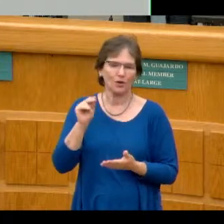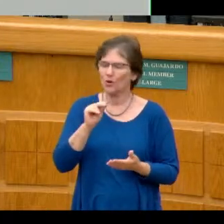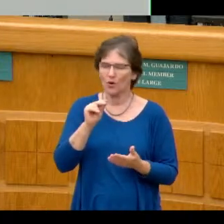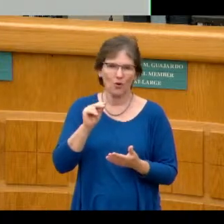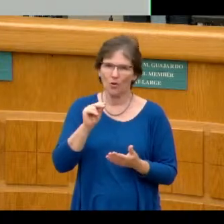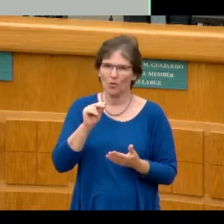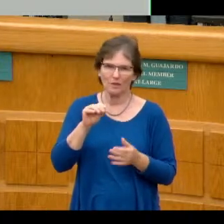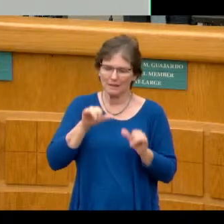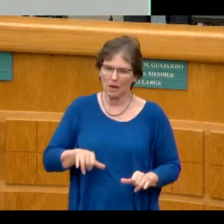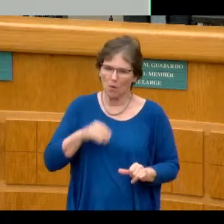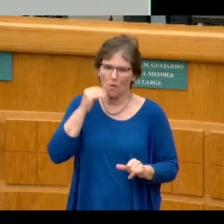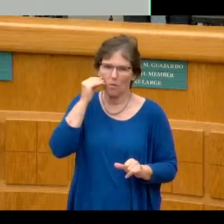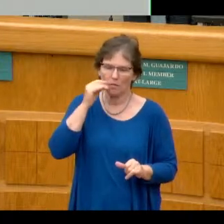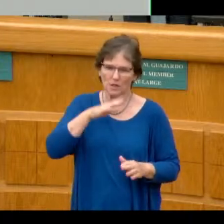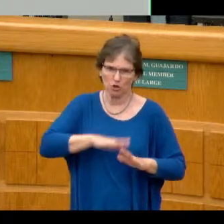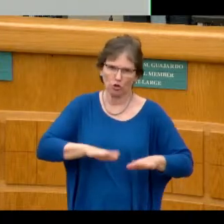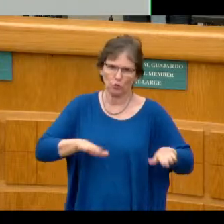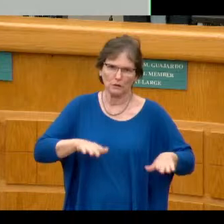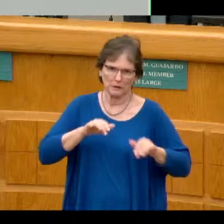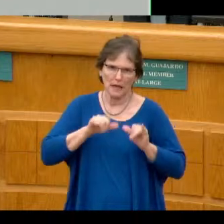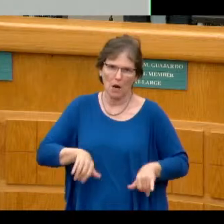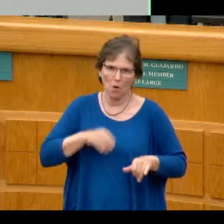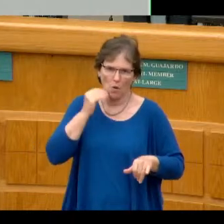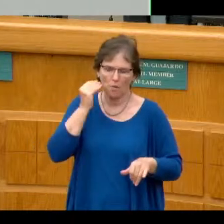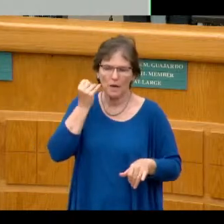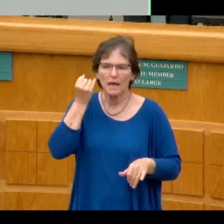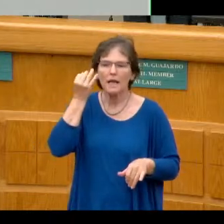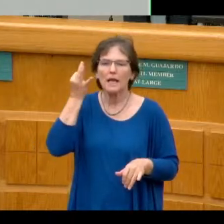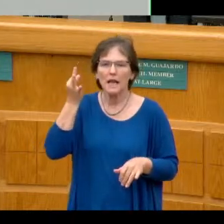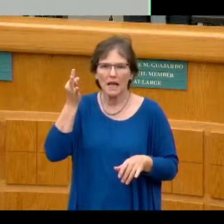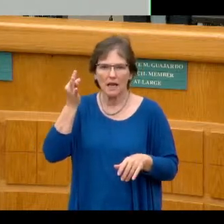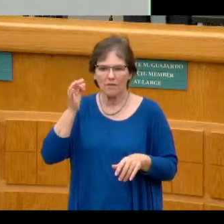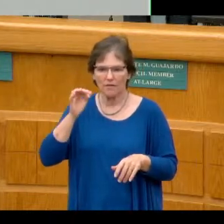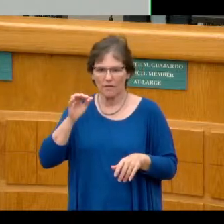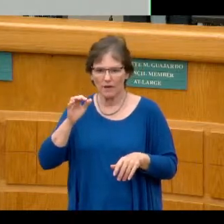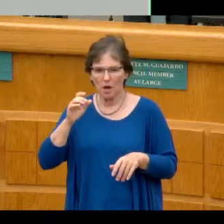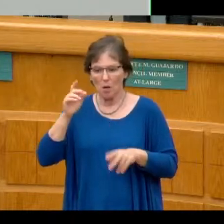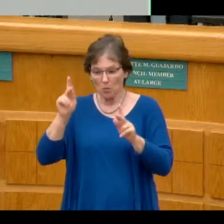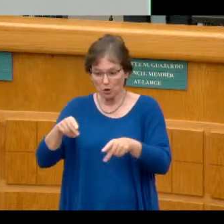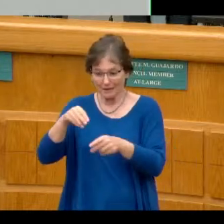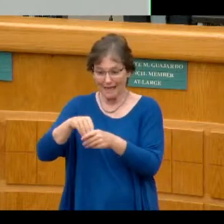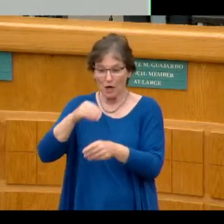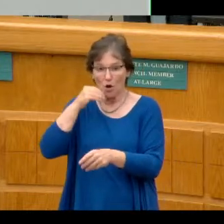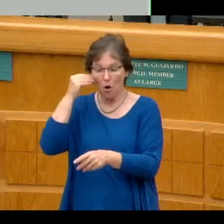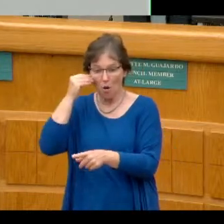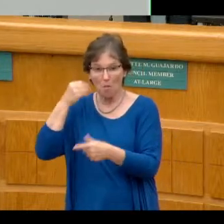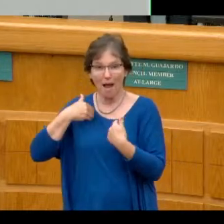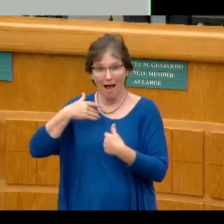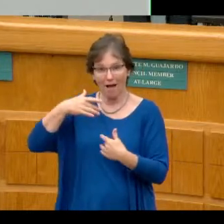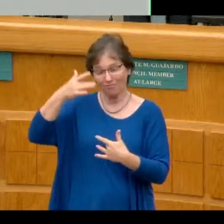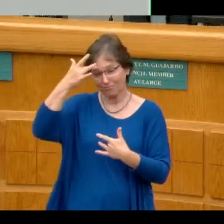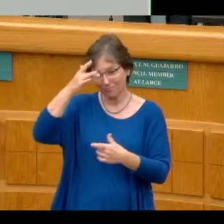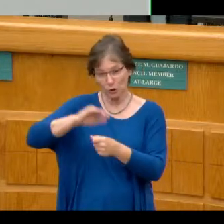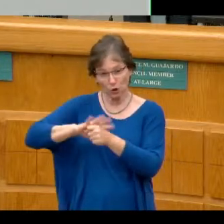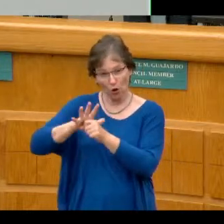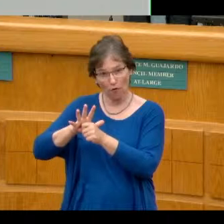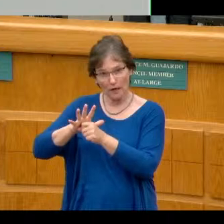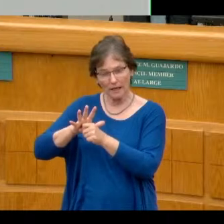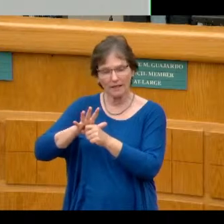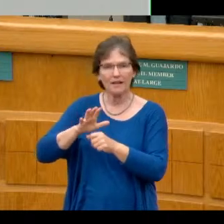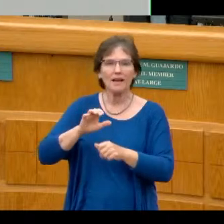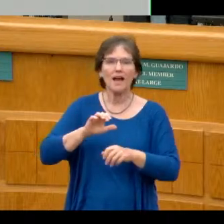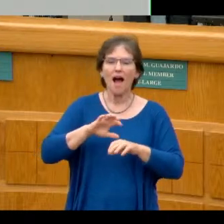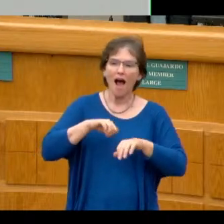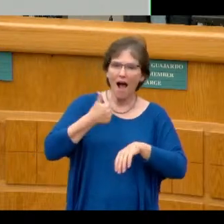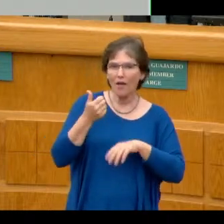now make more of a difference. Self-isolate if you're symptomatic or exposed. For